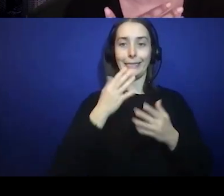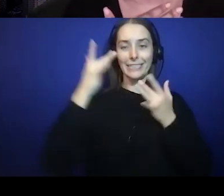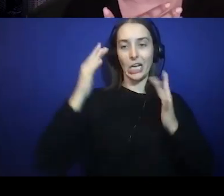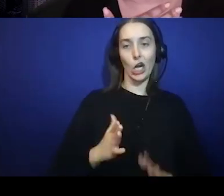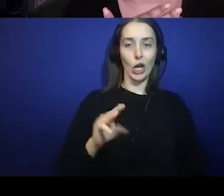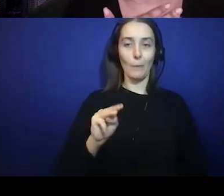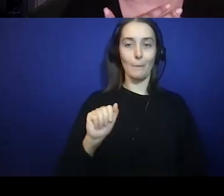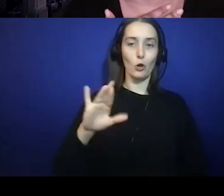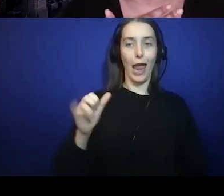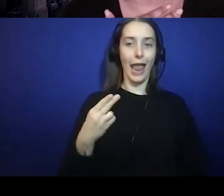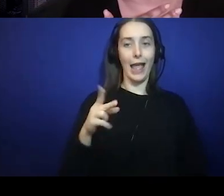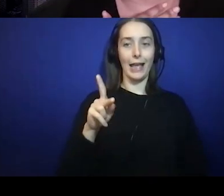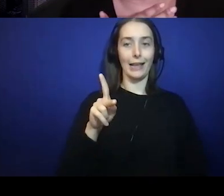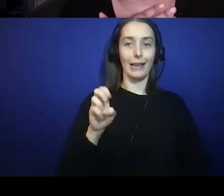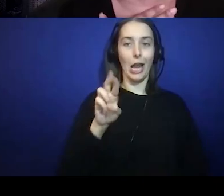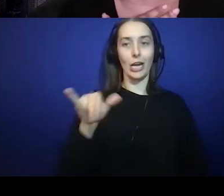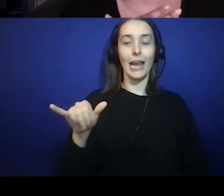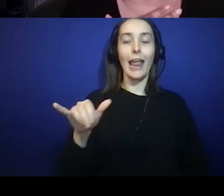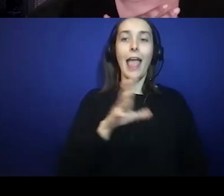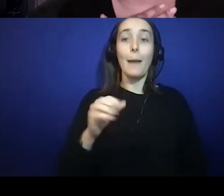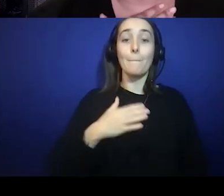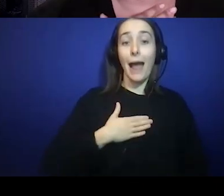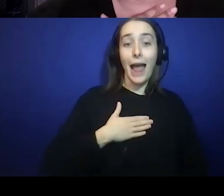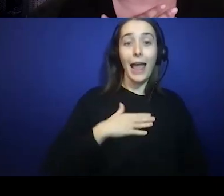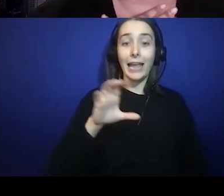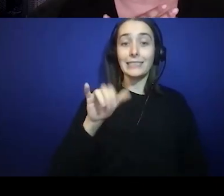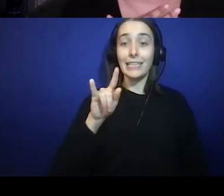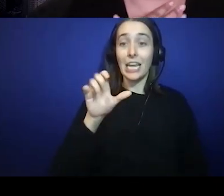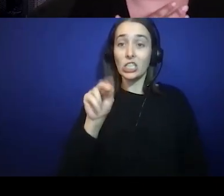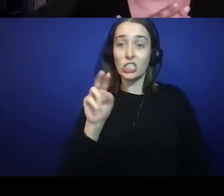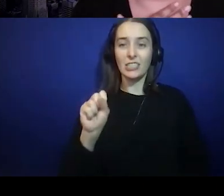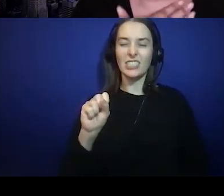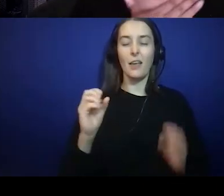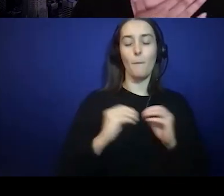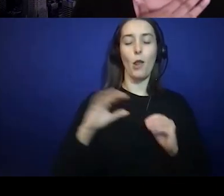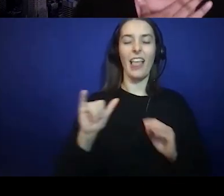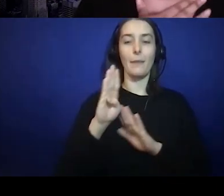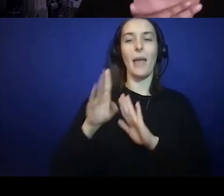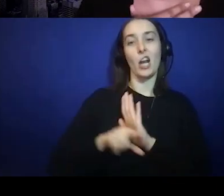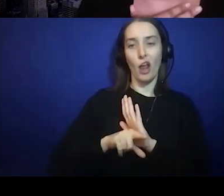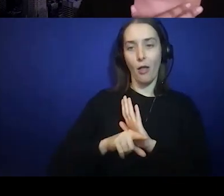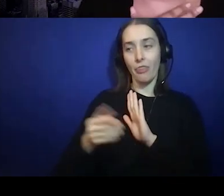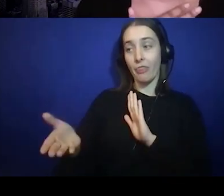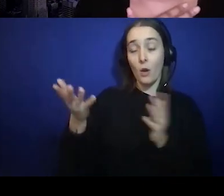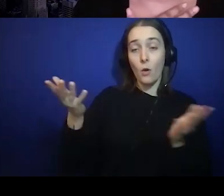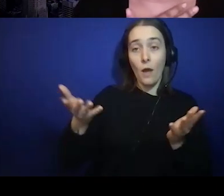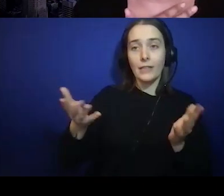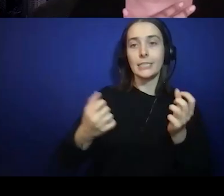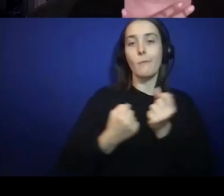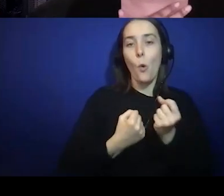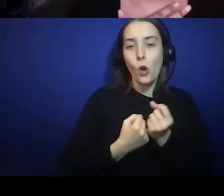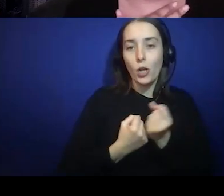wish. And my quotations, my sources are the background singers. So they're there to support me. They're there to make my song, in this case,